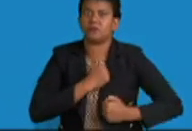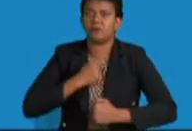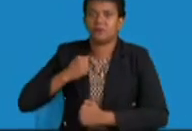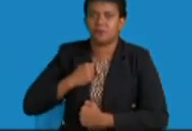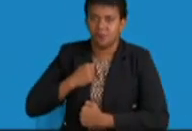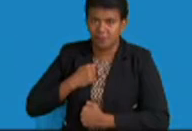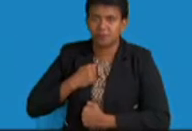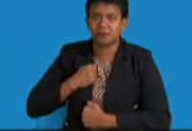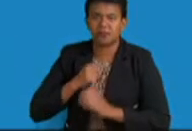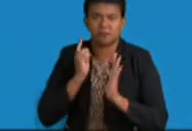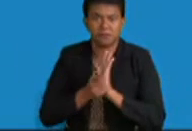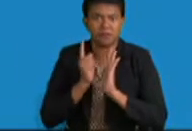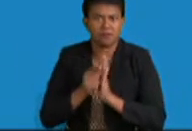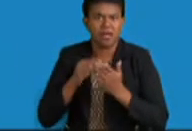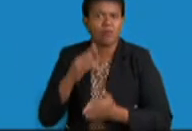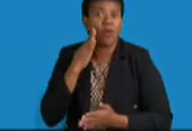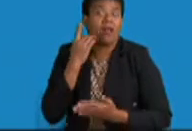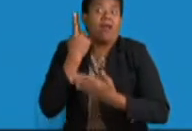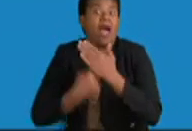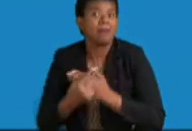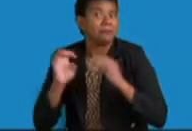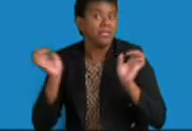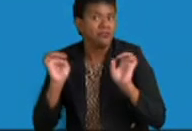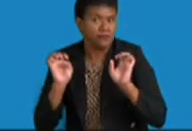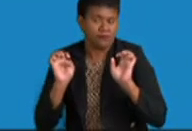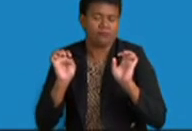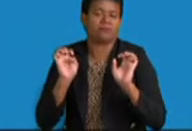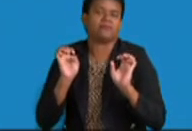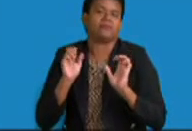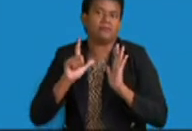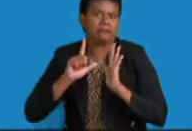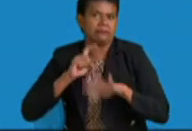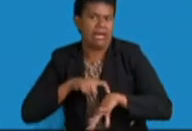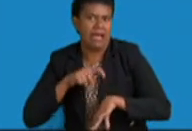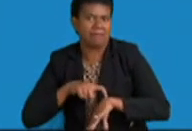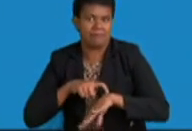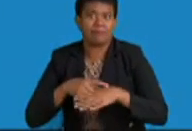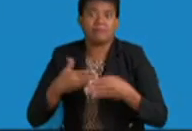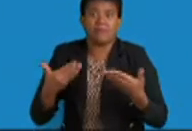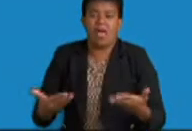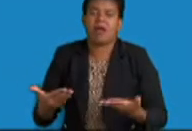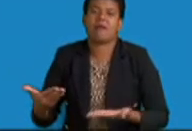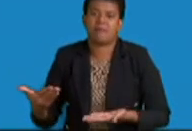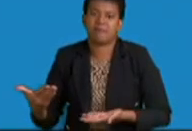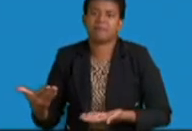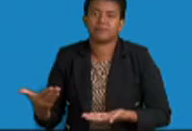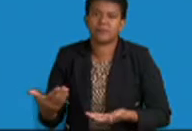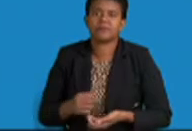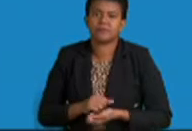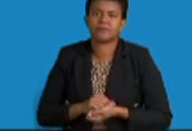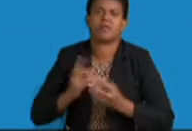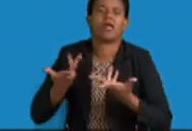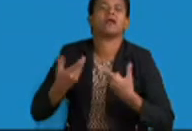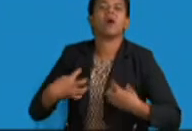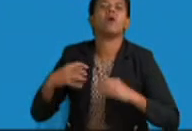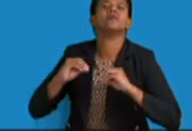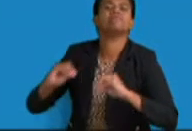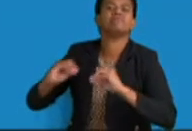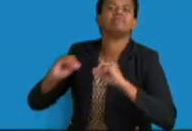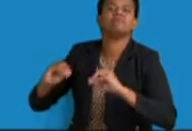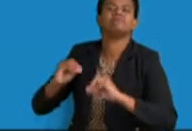humanitarian crisis and disasters. Basic recruitment has been expanded to include engineering skills for all new